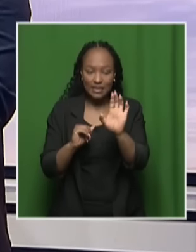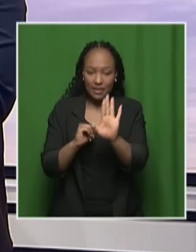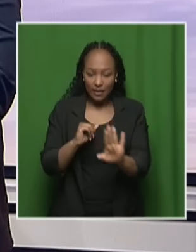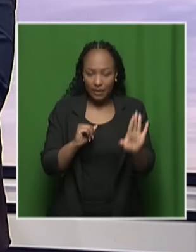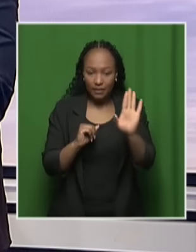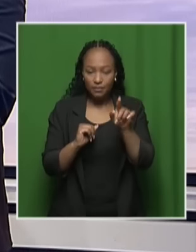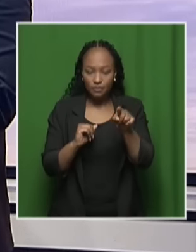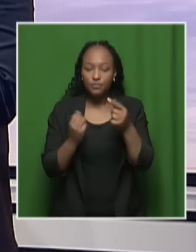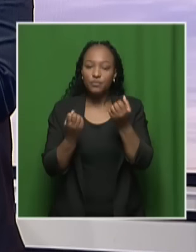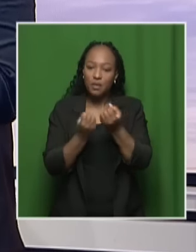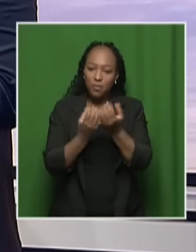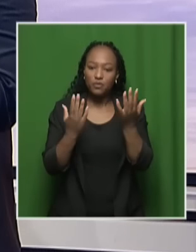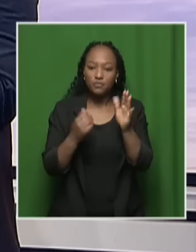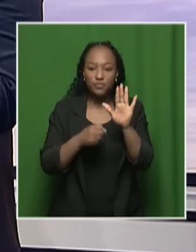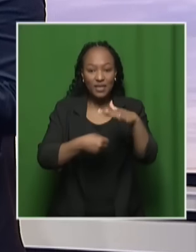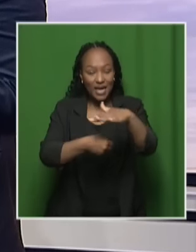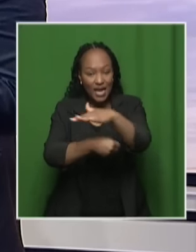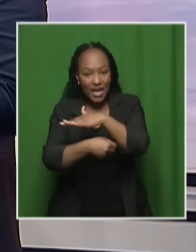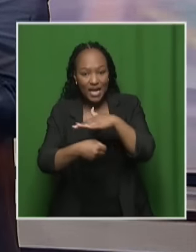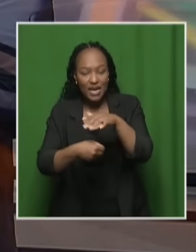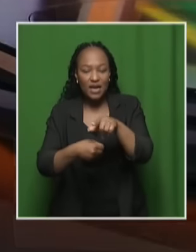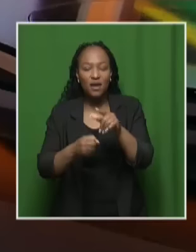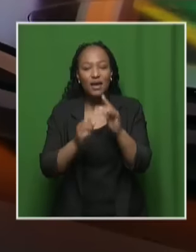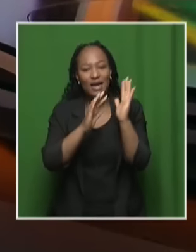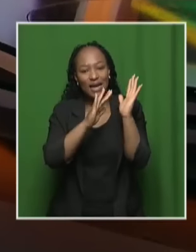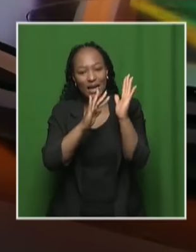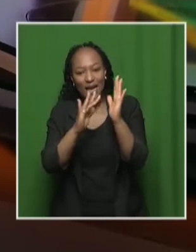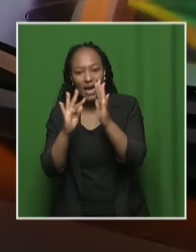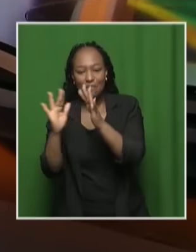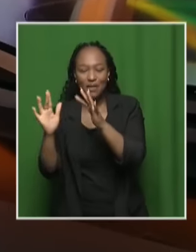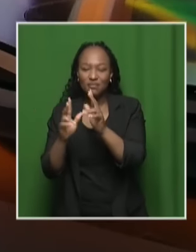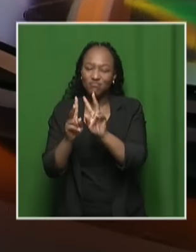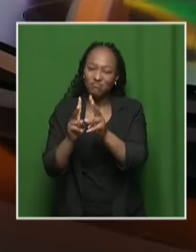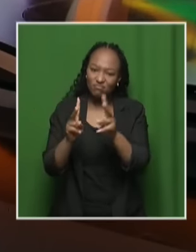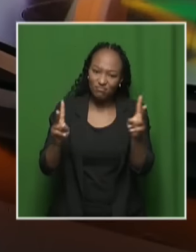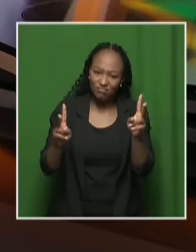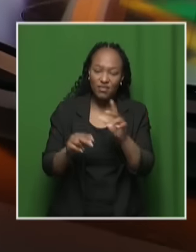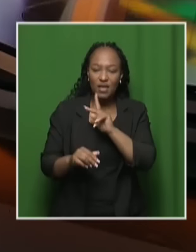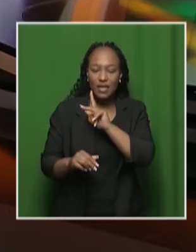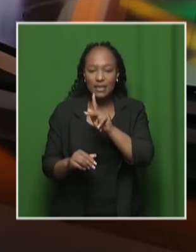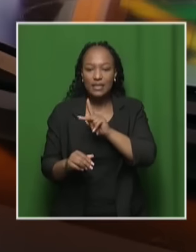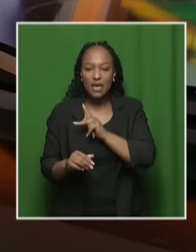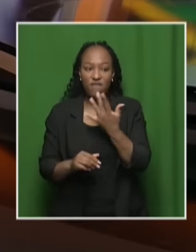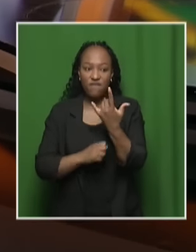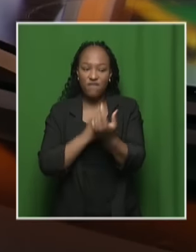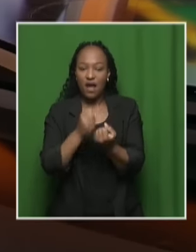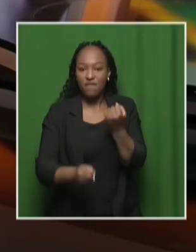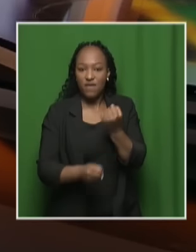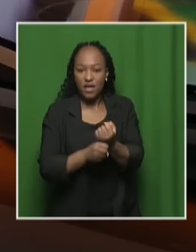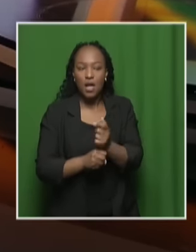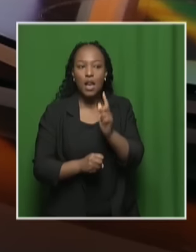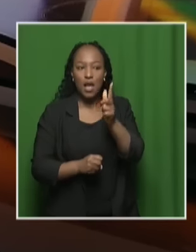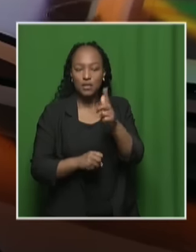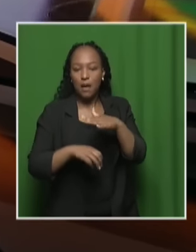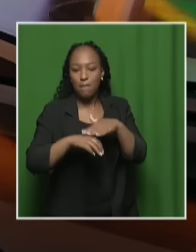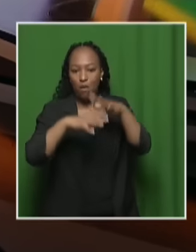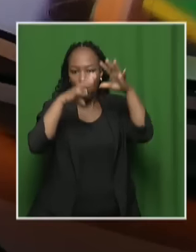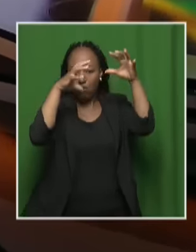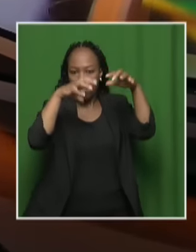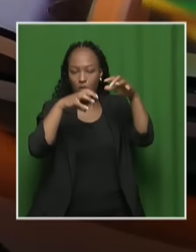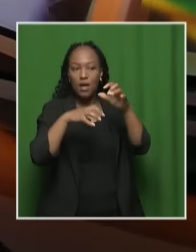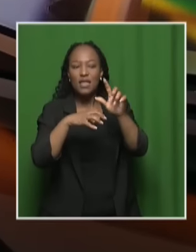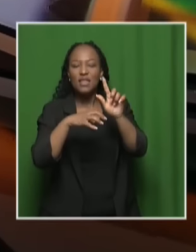this is because most of the areas have climate variability. So KZN can vary from 5 years, you'll have more rain, and in the next you